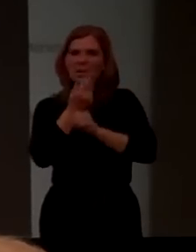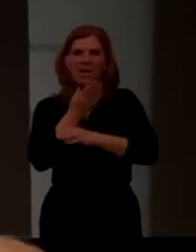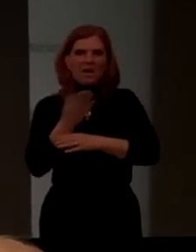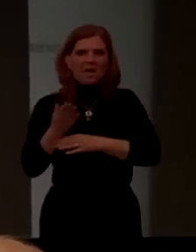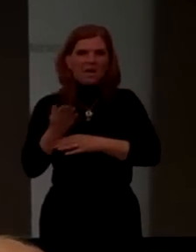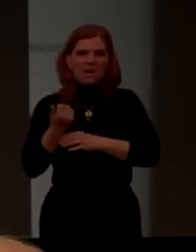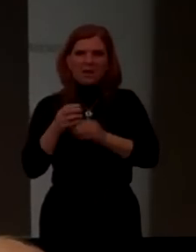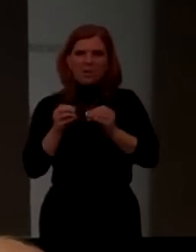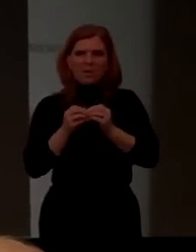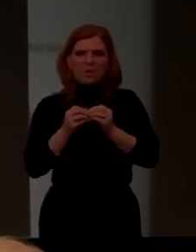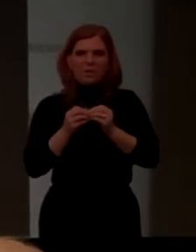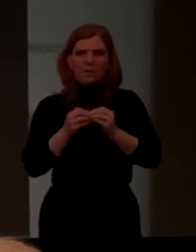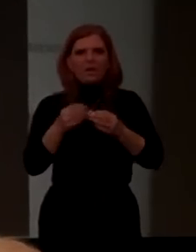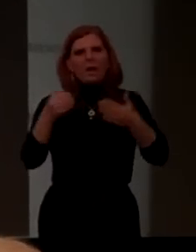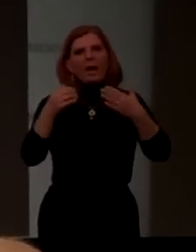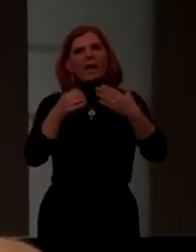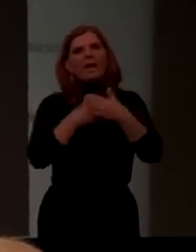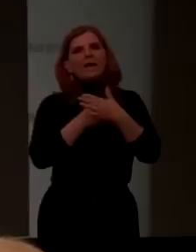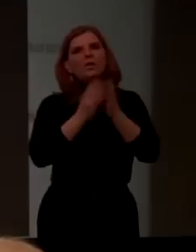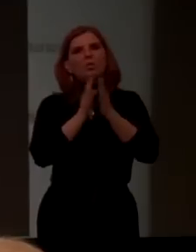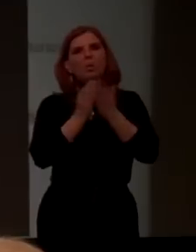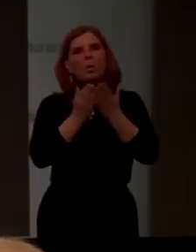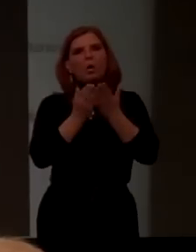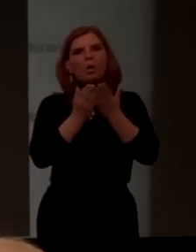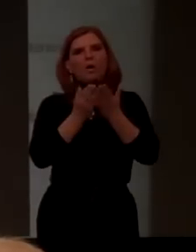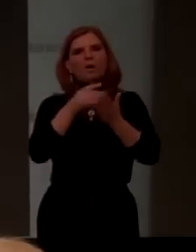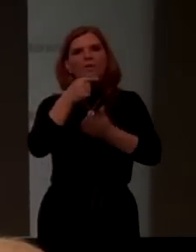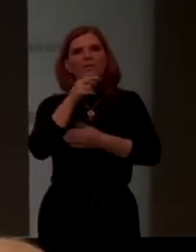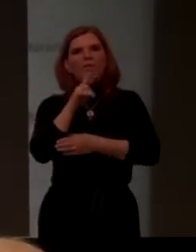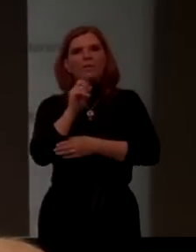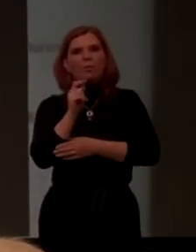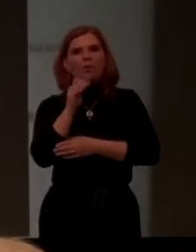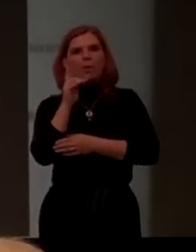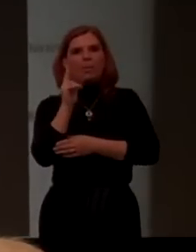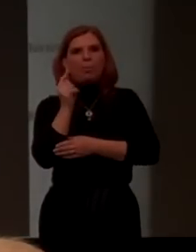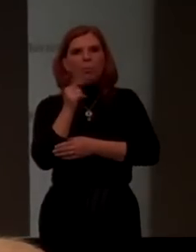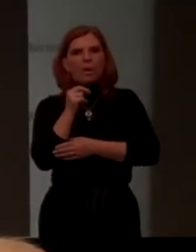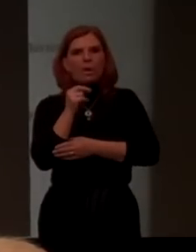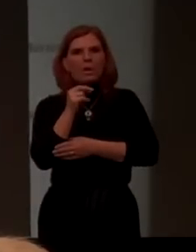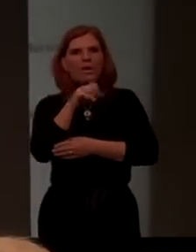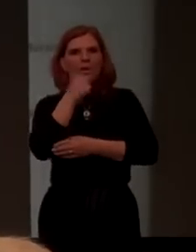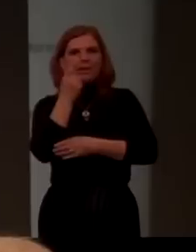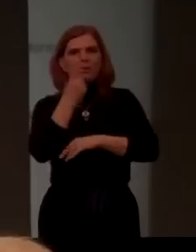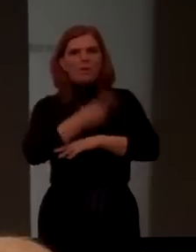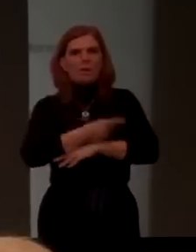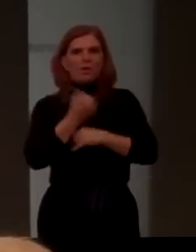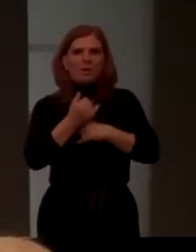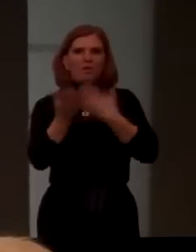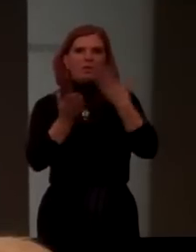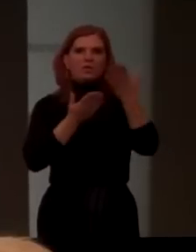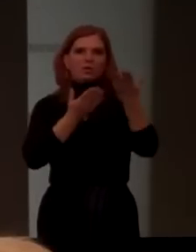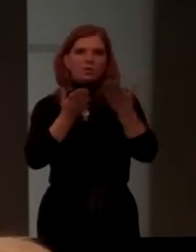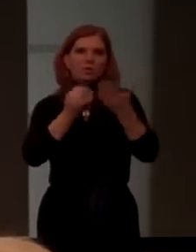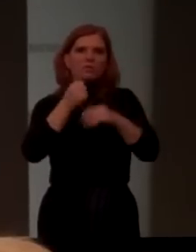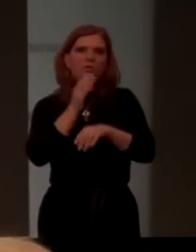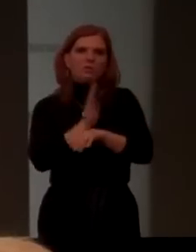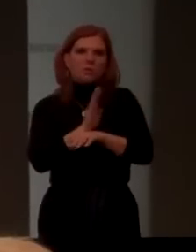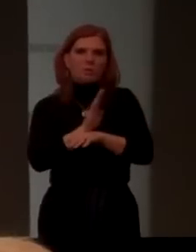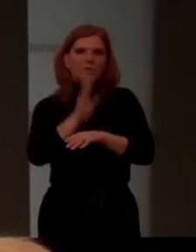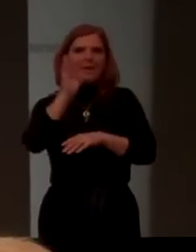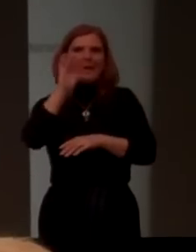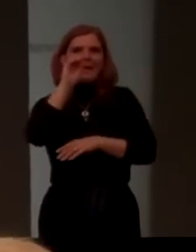new book on Great Britain the other day. 80% of the jobs in Great Britain are now service-related jobs.